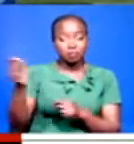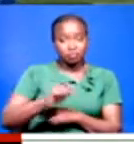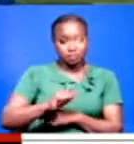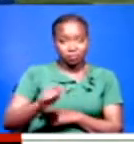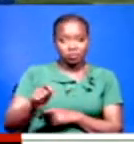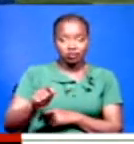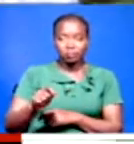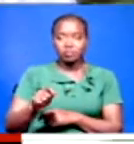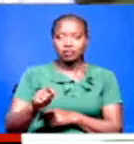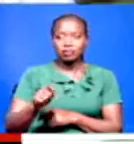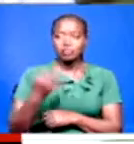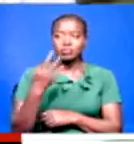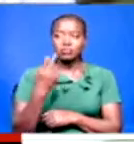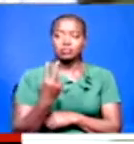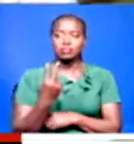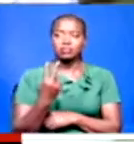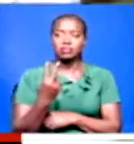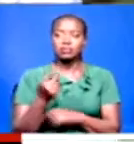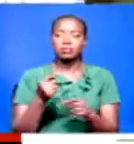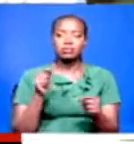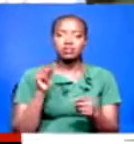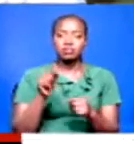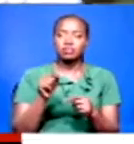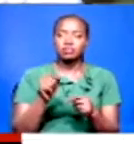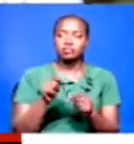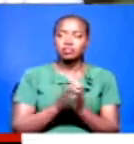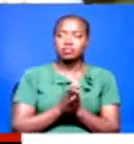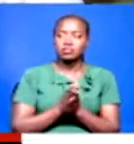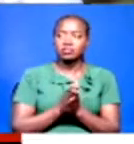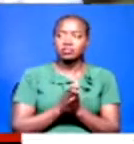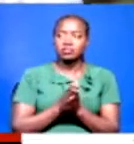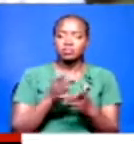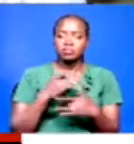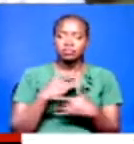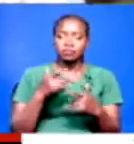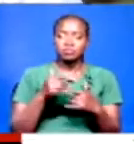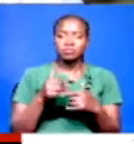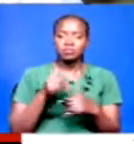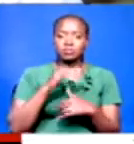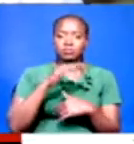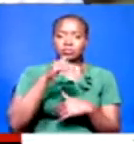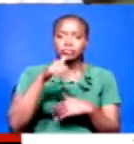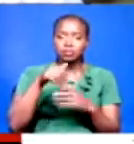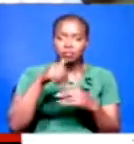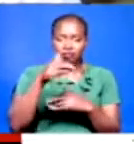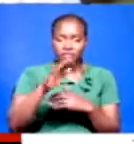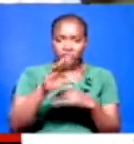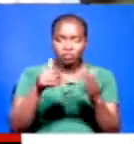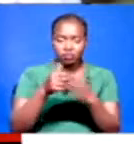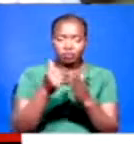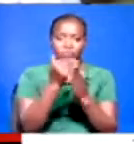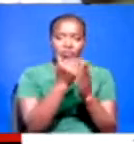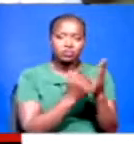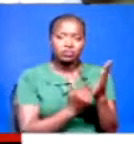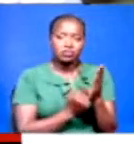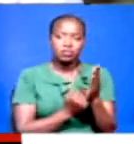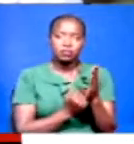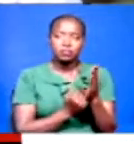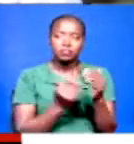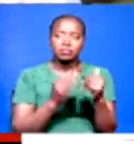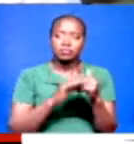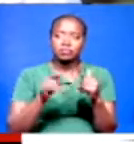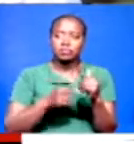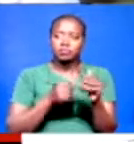on 32 points. We had significant interest from outreach programs. So far, we've interested 9,000